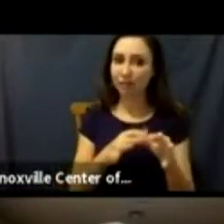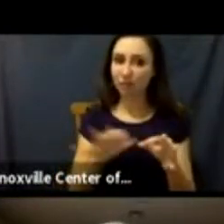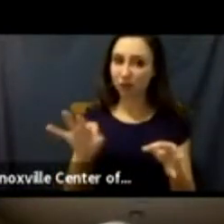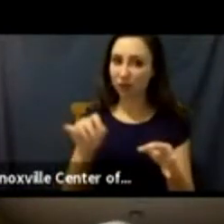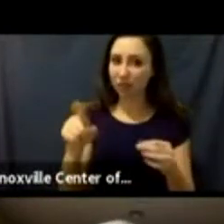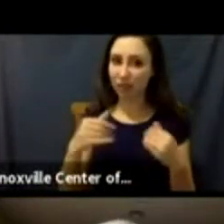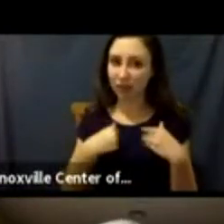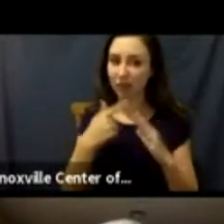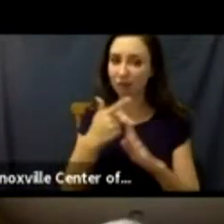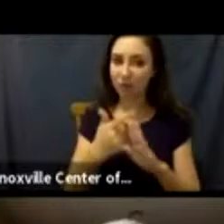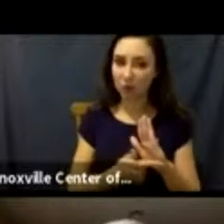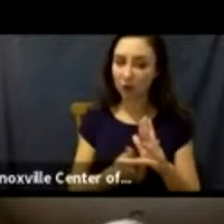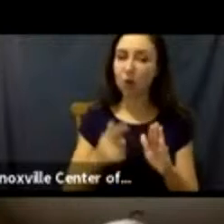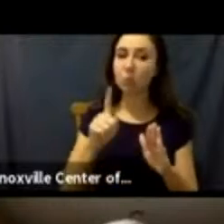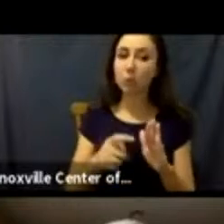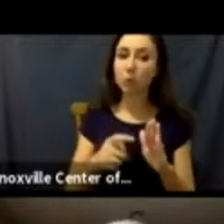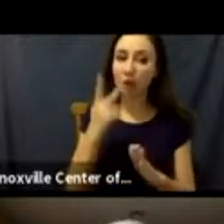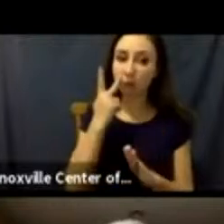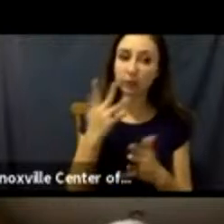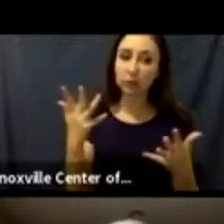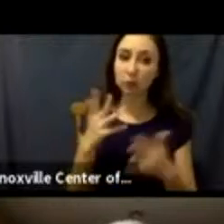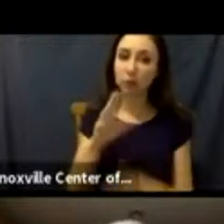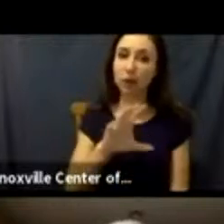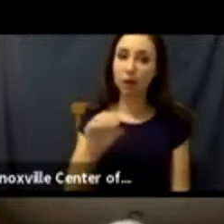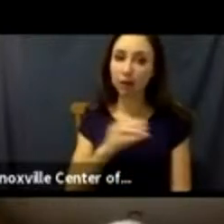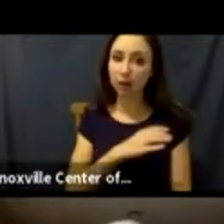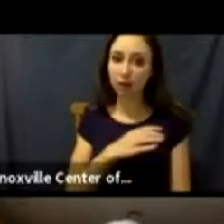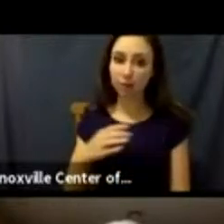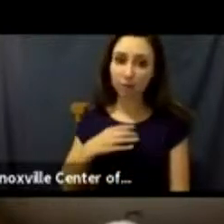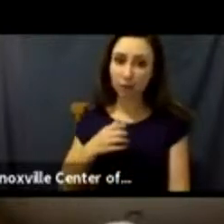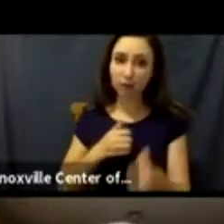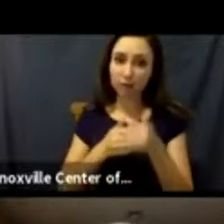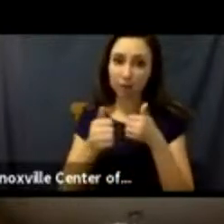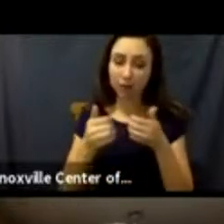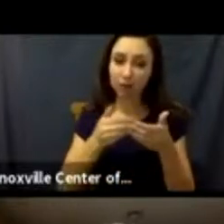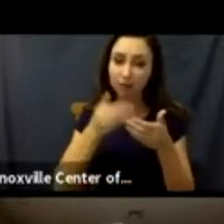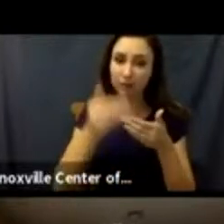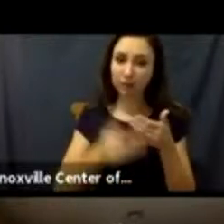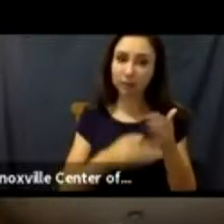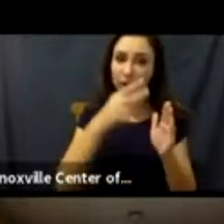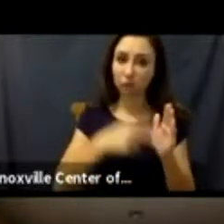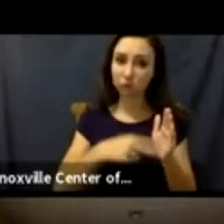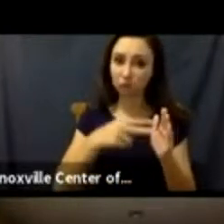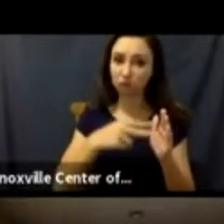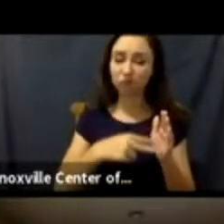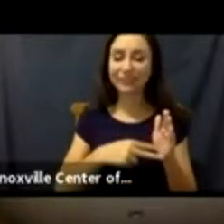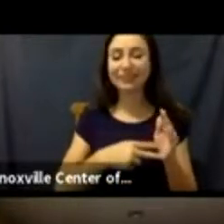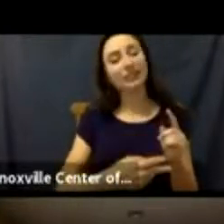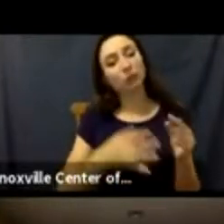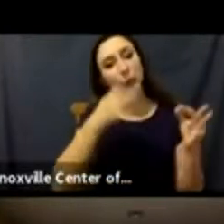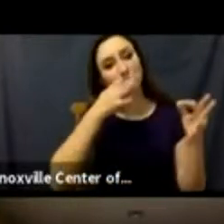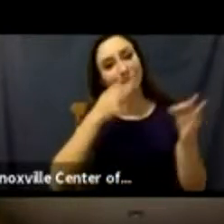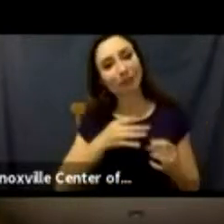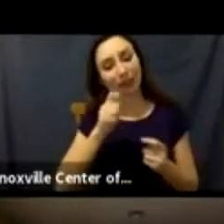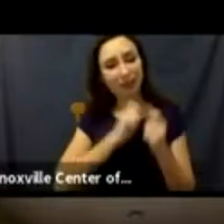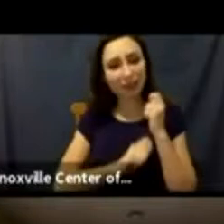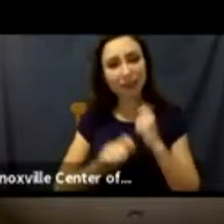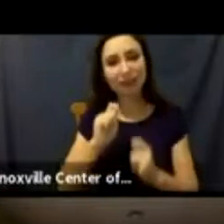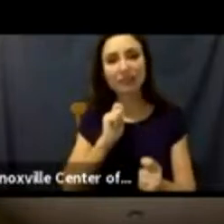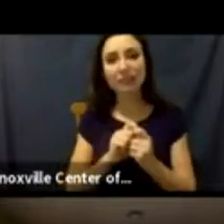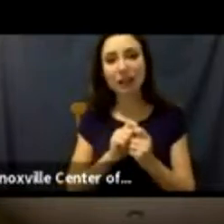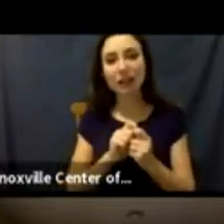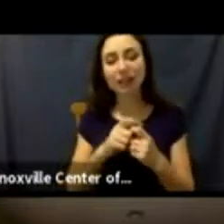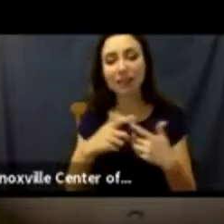We'll have to see what the county commission passes on its next reading to figure out exactly what